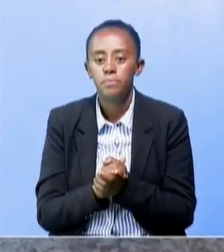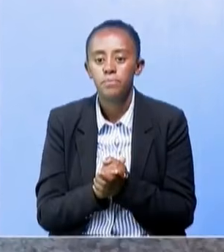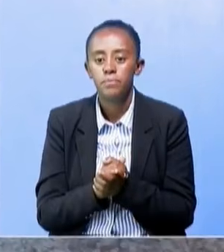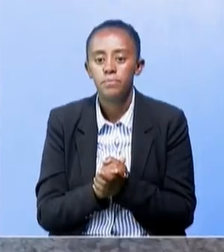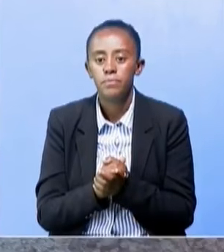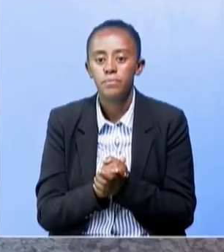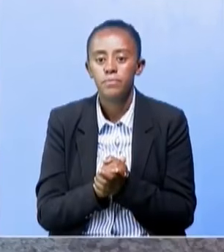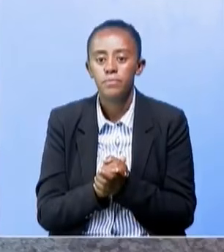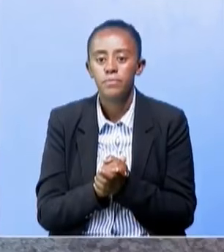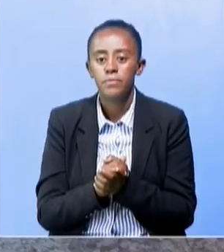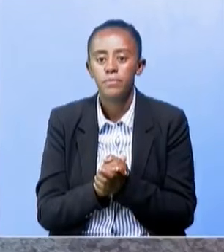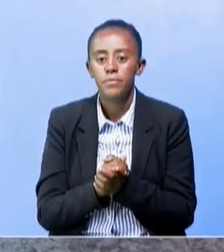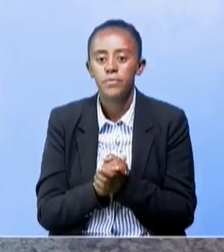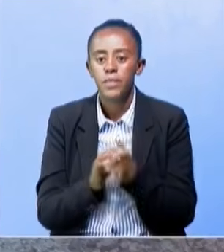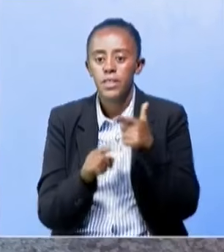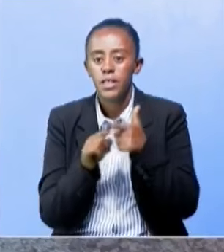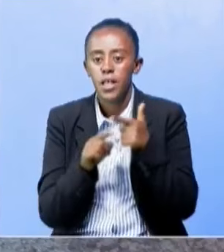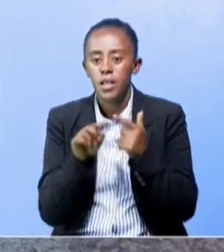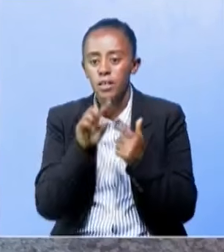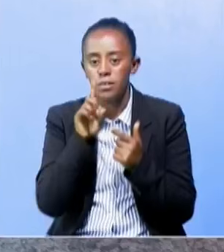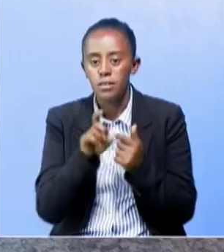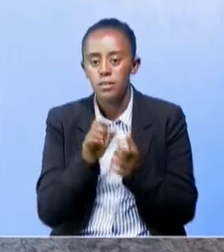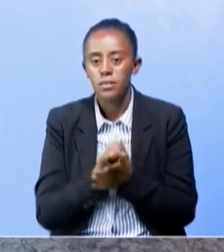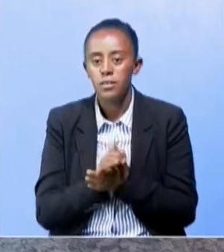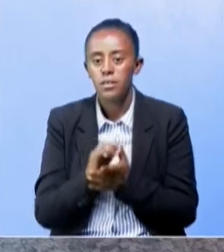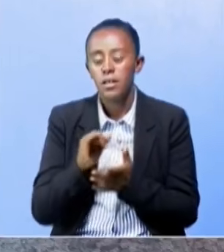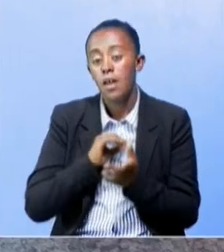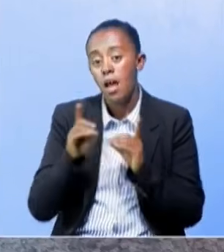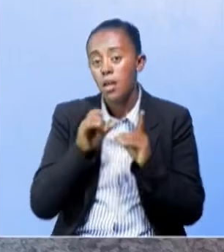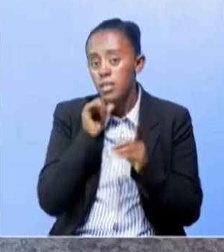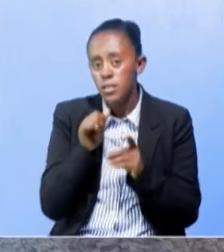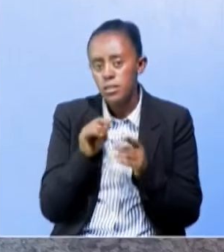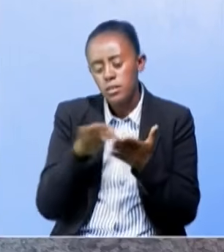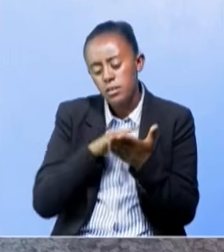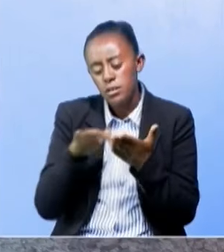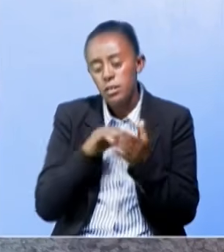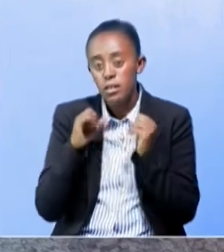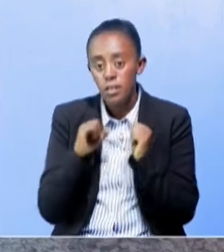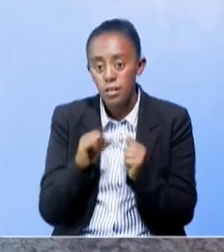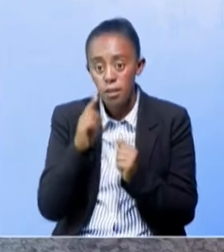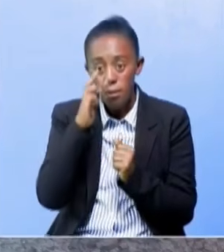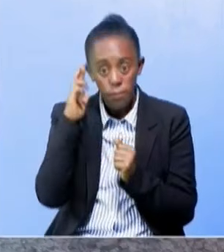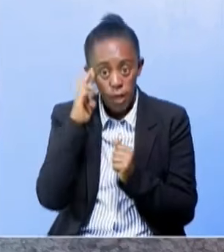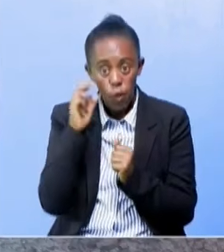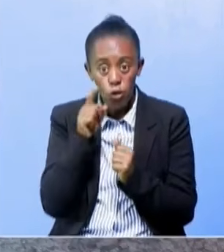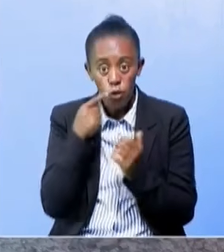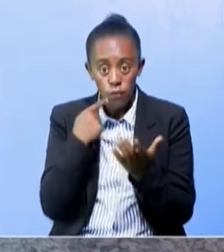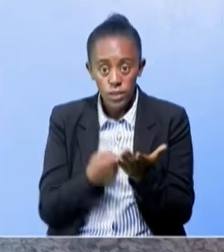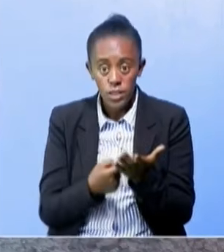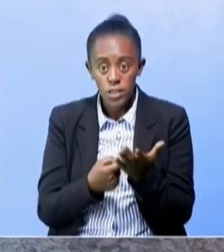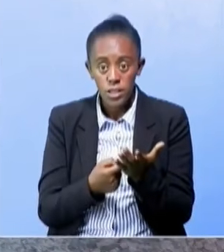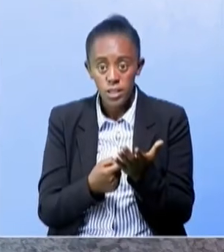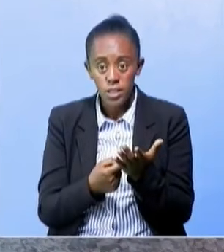The effect. What about the second one? I didn't study hard. Because of this,